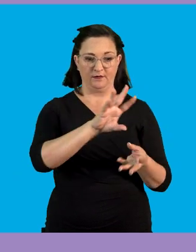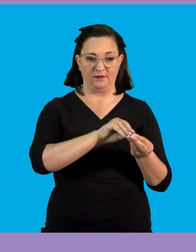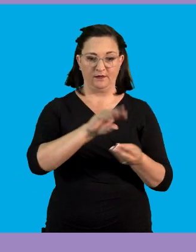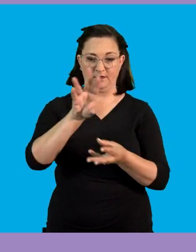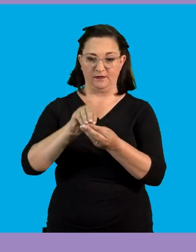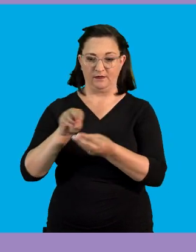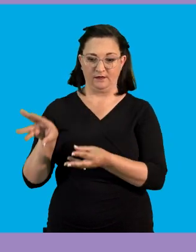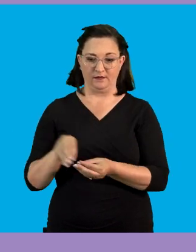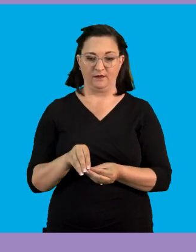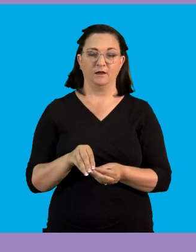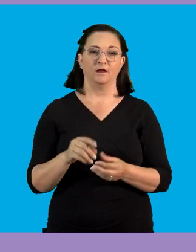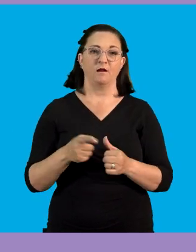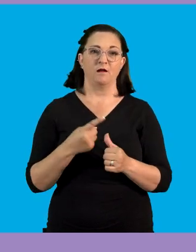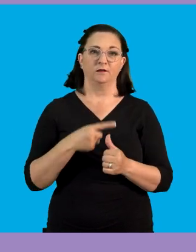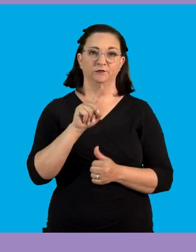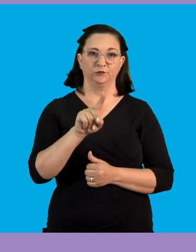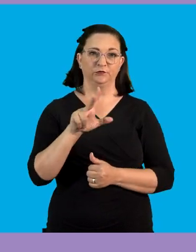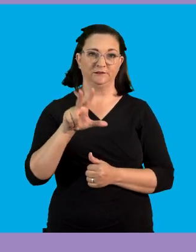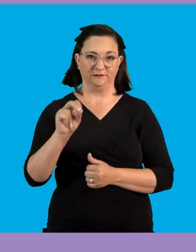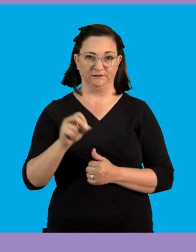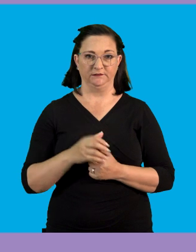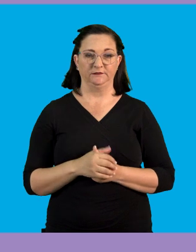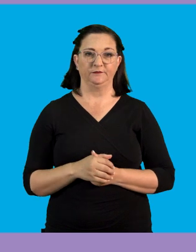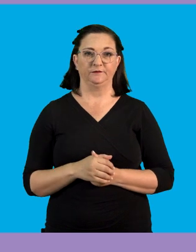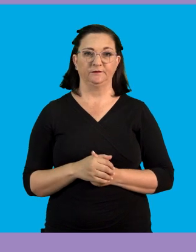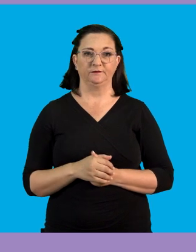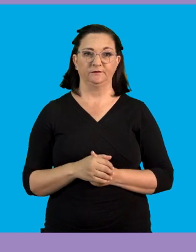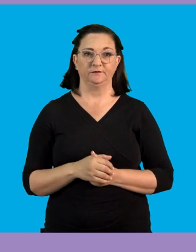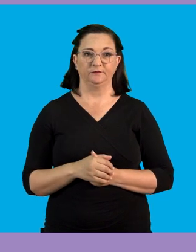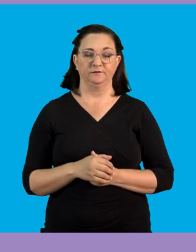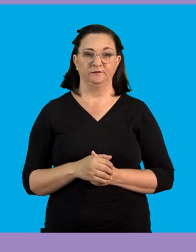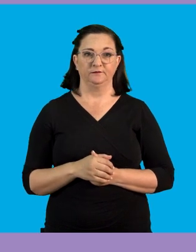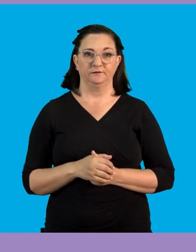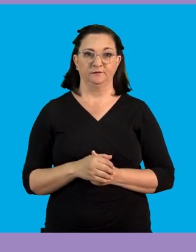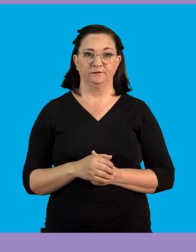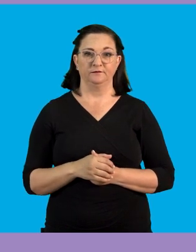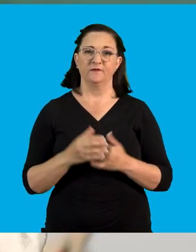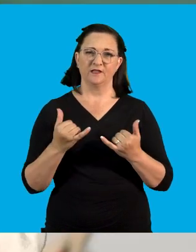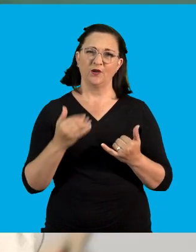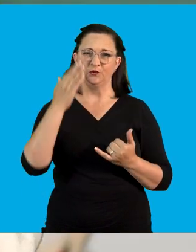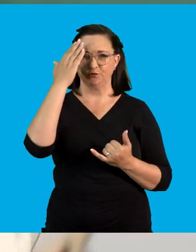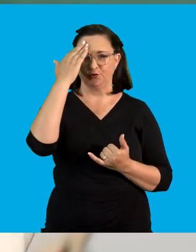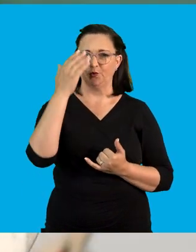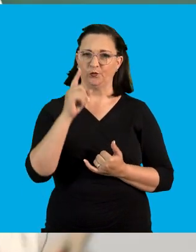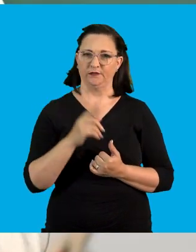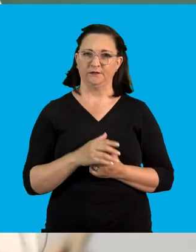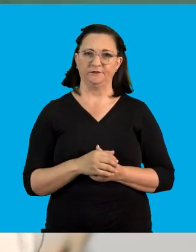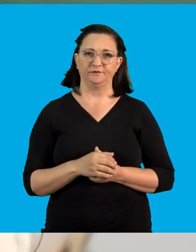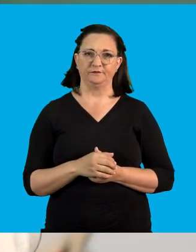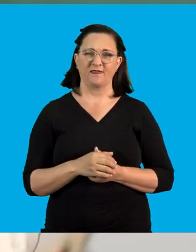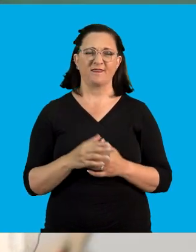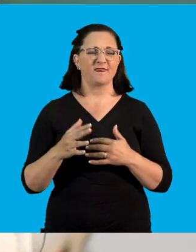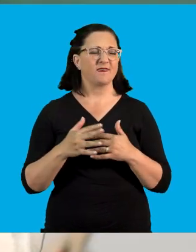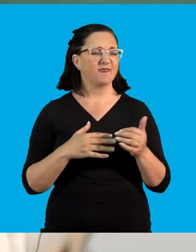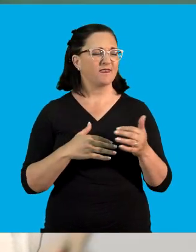added together, they would give us 180 degrees. Now we know for ourselves, you